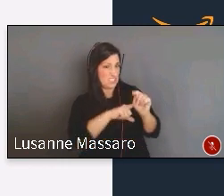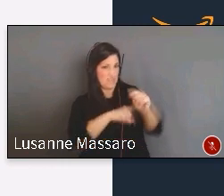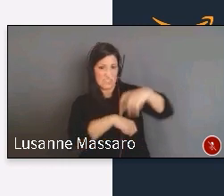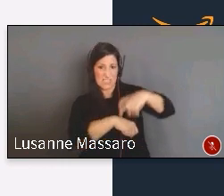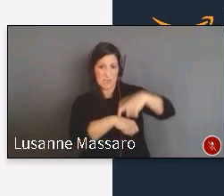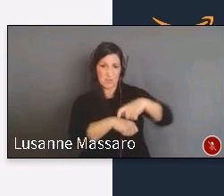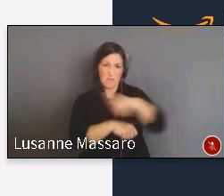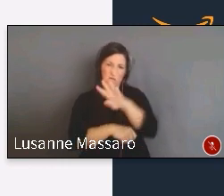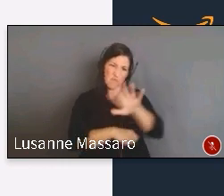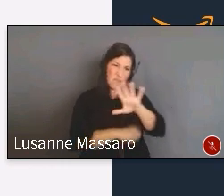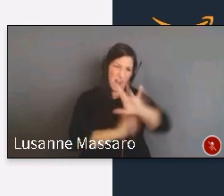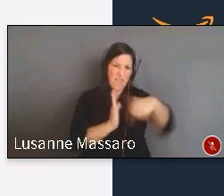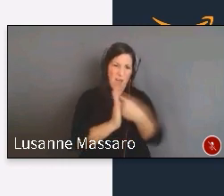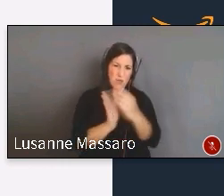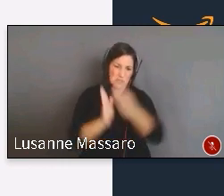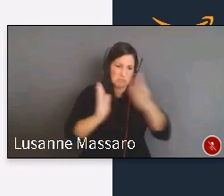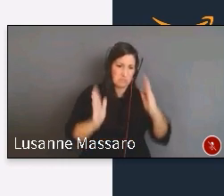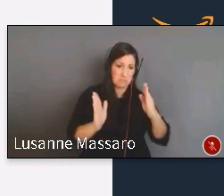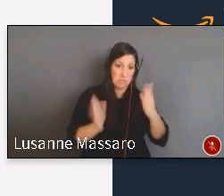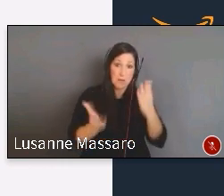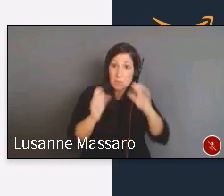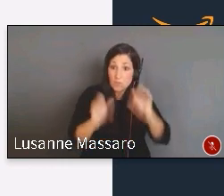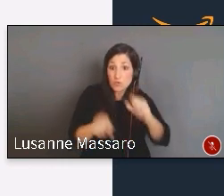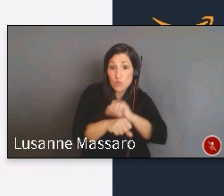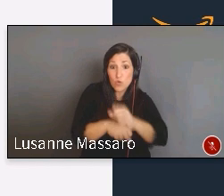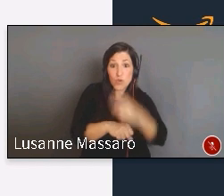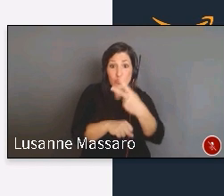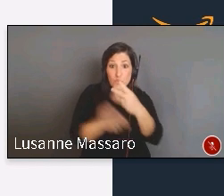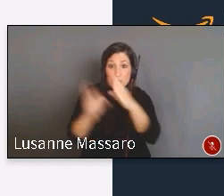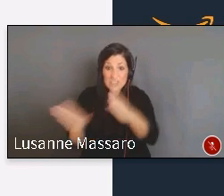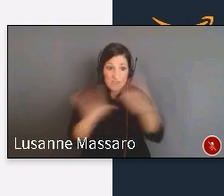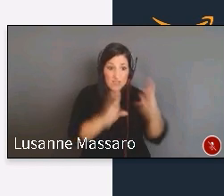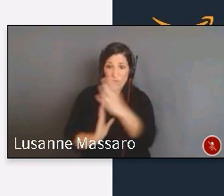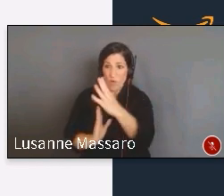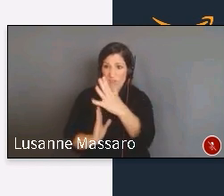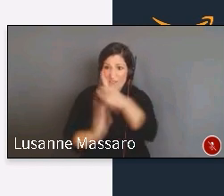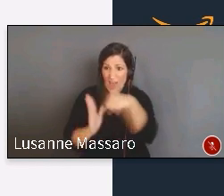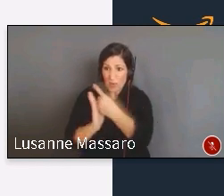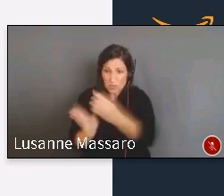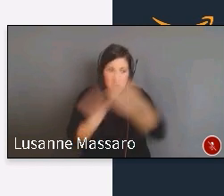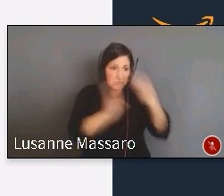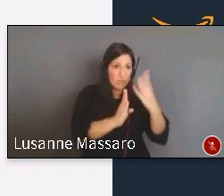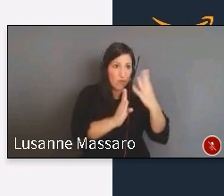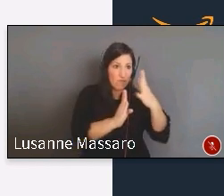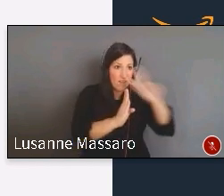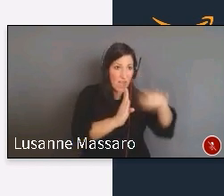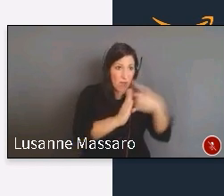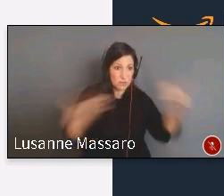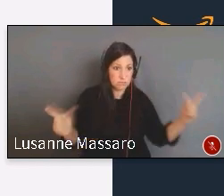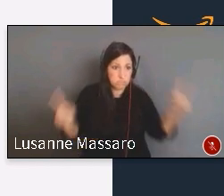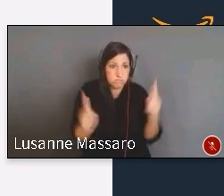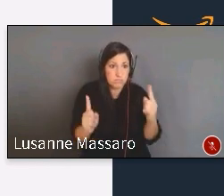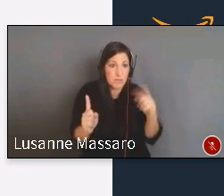and you may be able to work 2 shifts in one day. Now, there are very many roles,